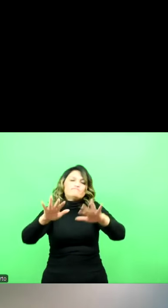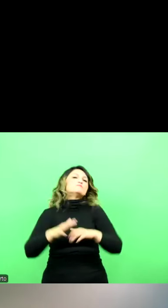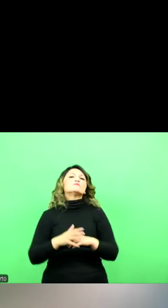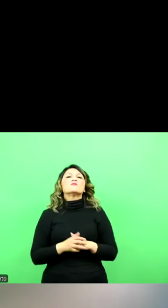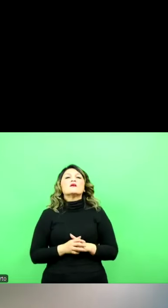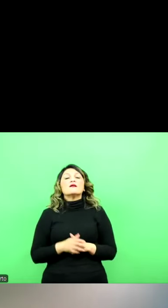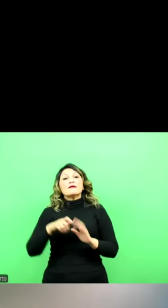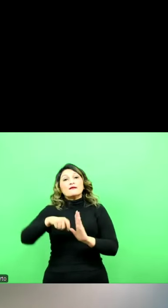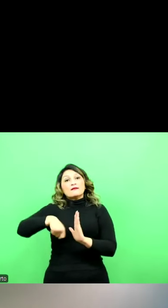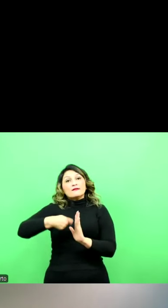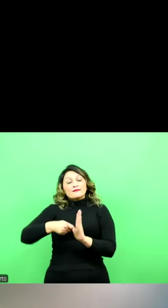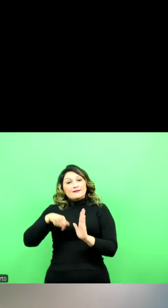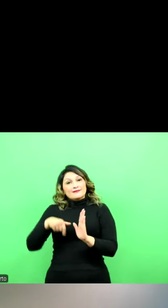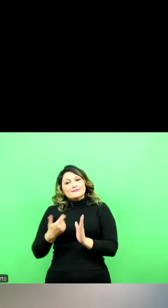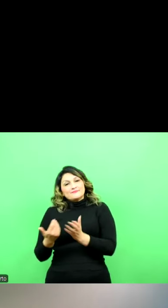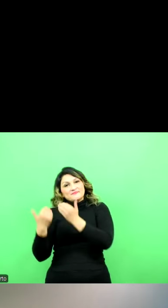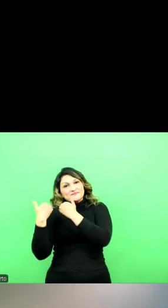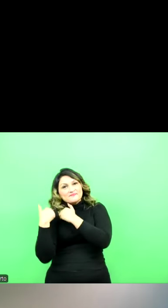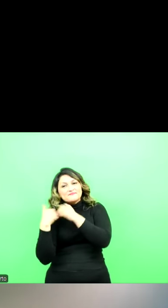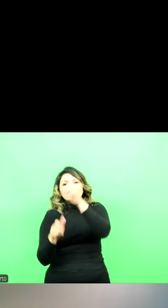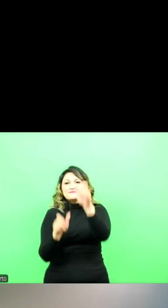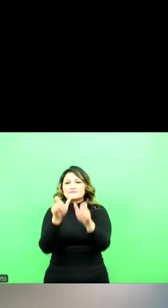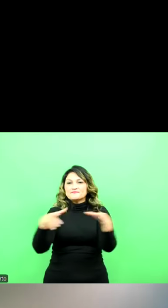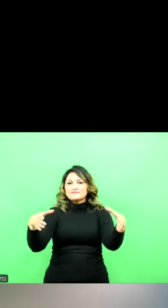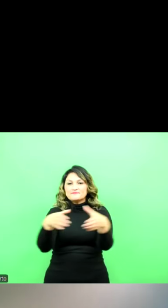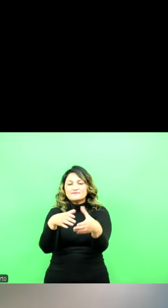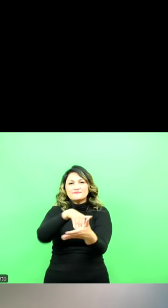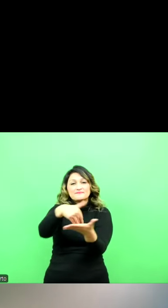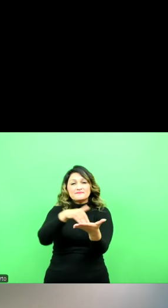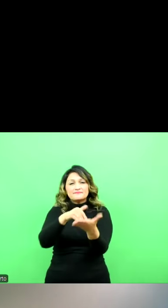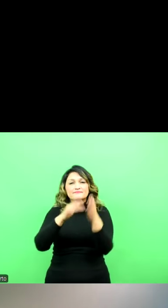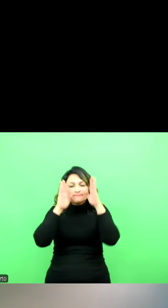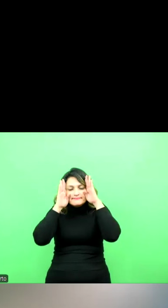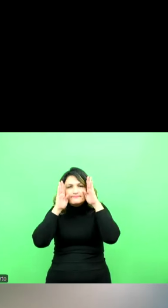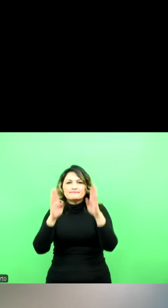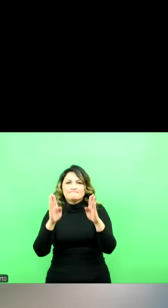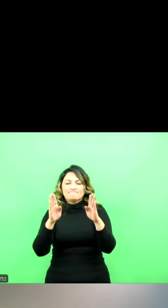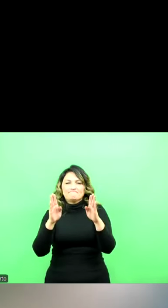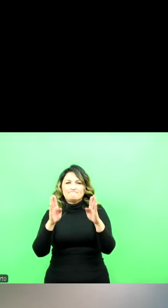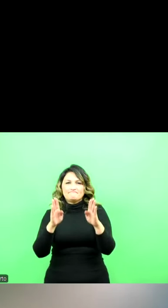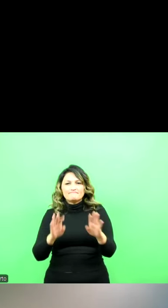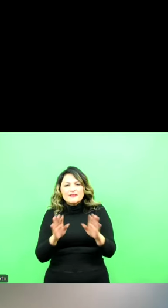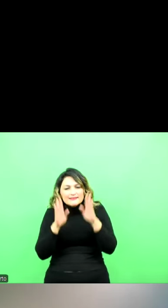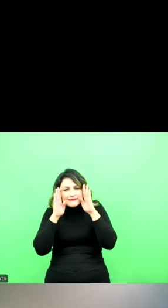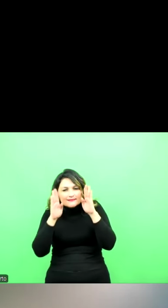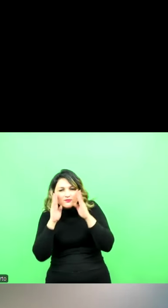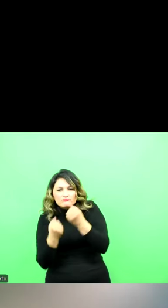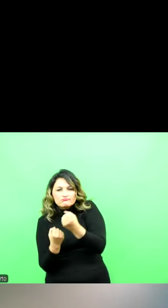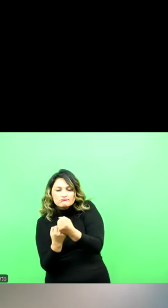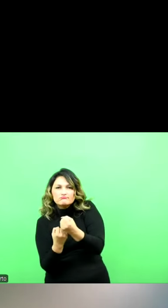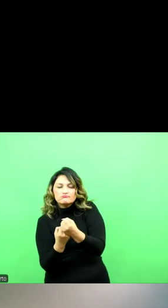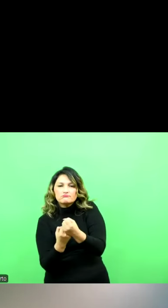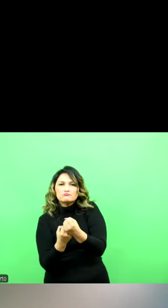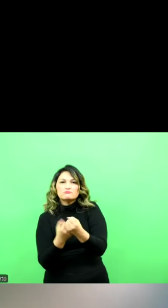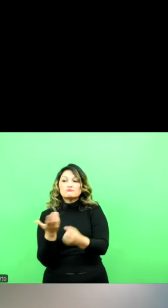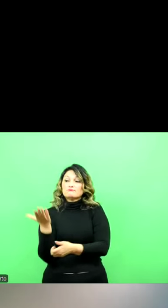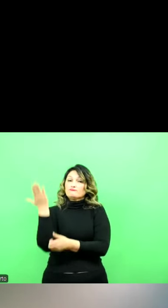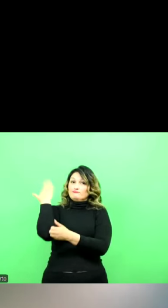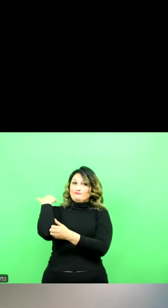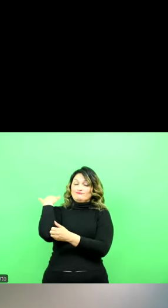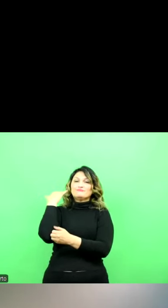The Mexican Social Security Institute is very much committed to the rights of people in